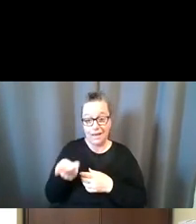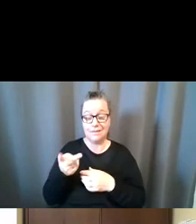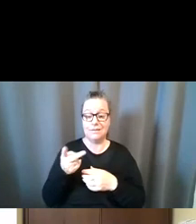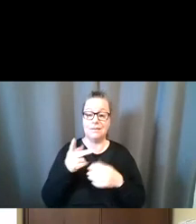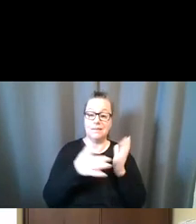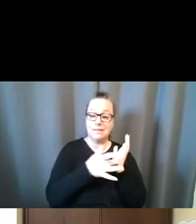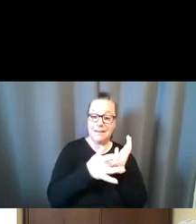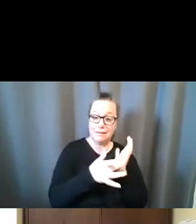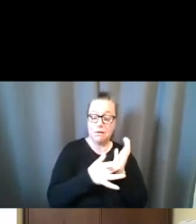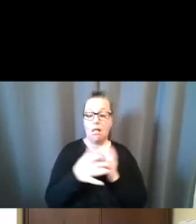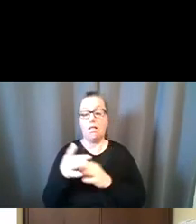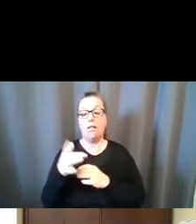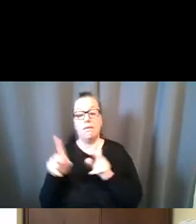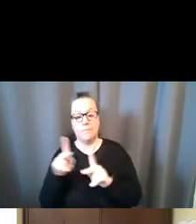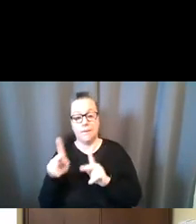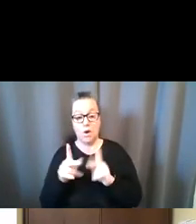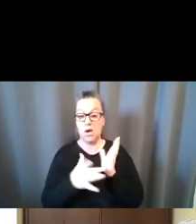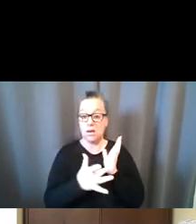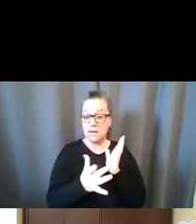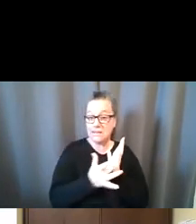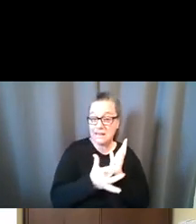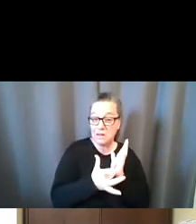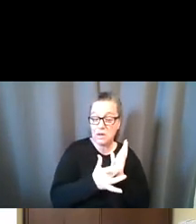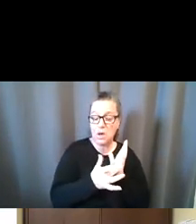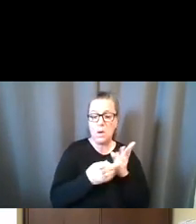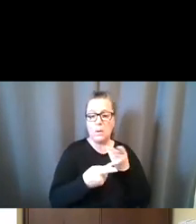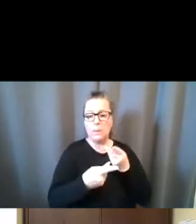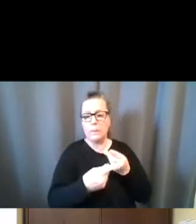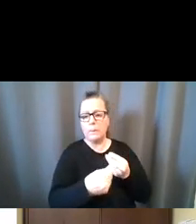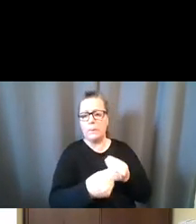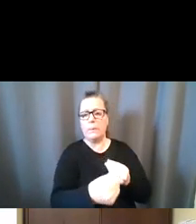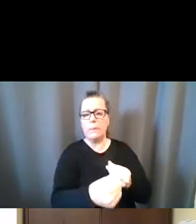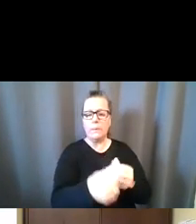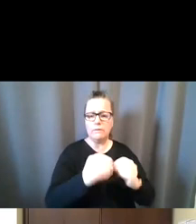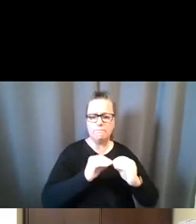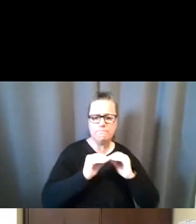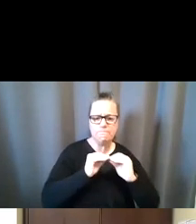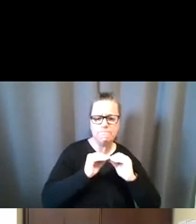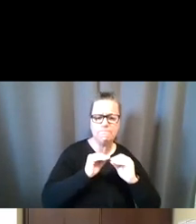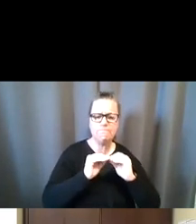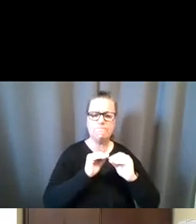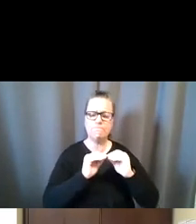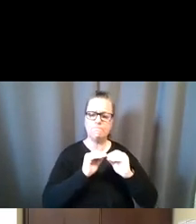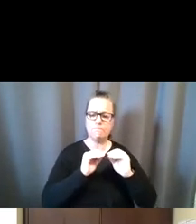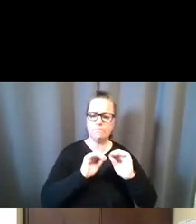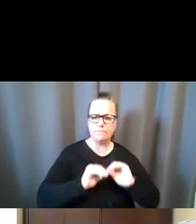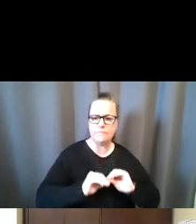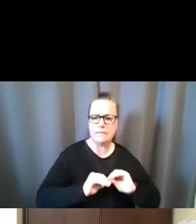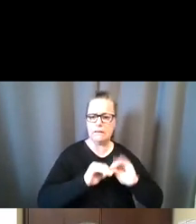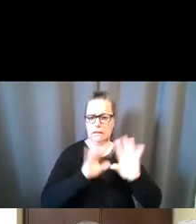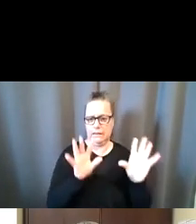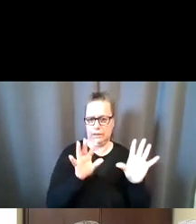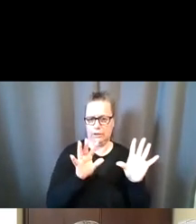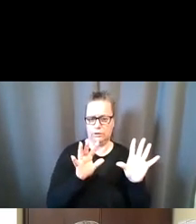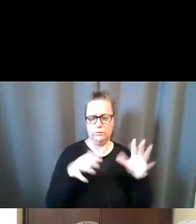side, all too often the technical side is refined to an incredibly high level of relief.